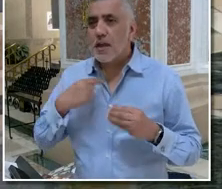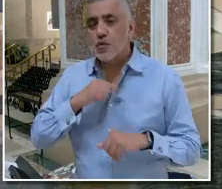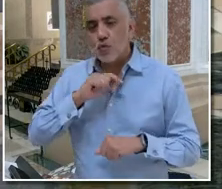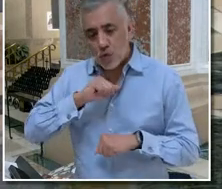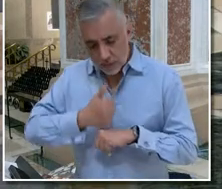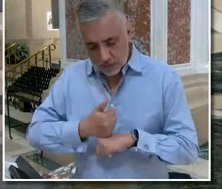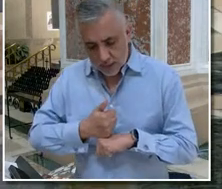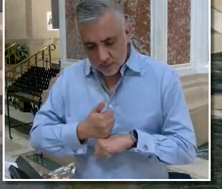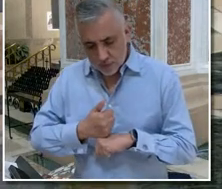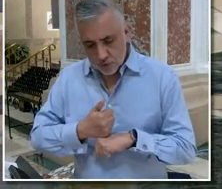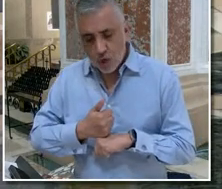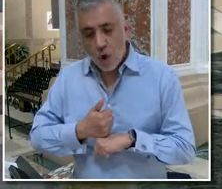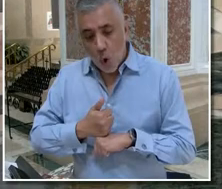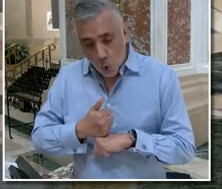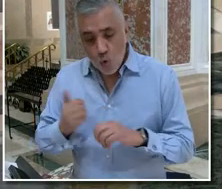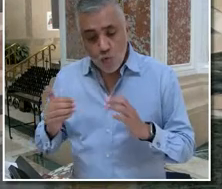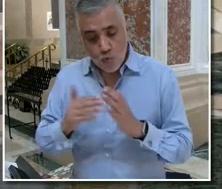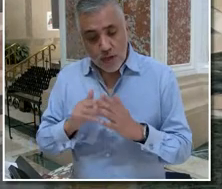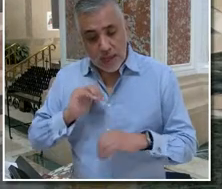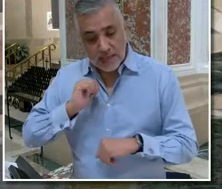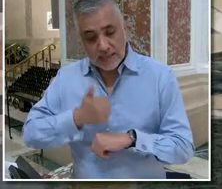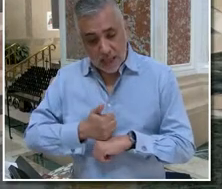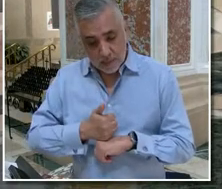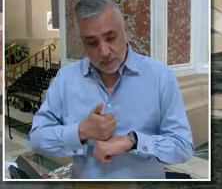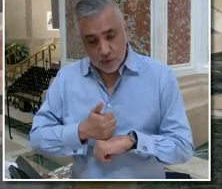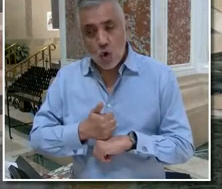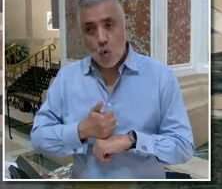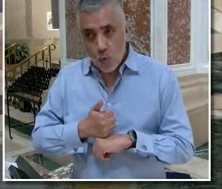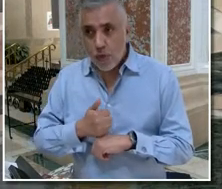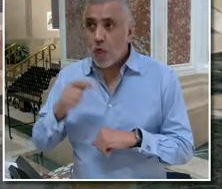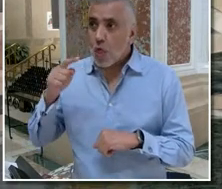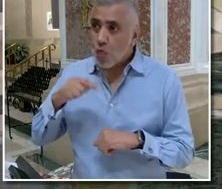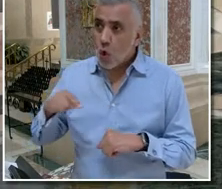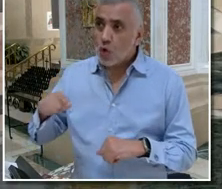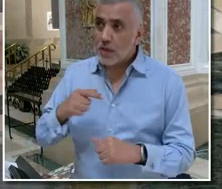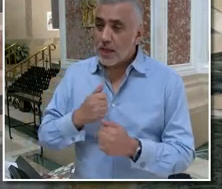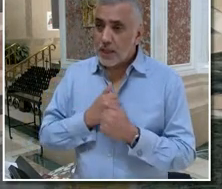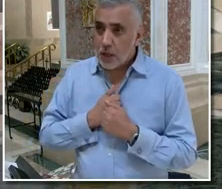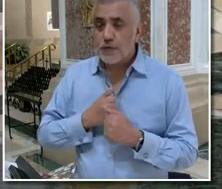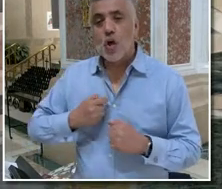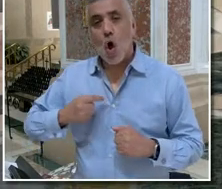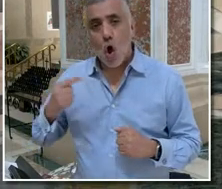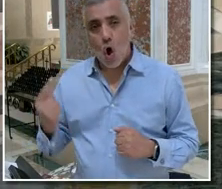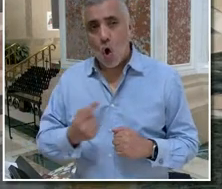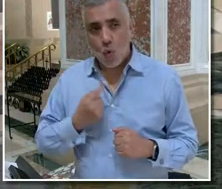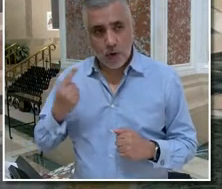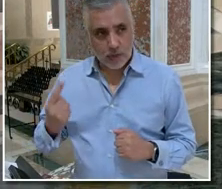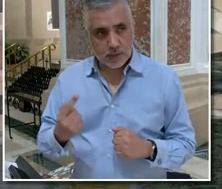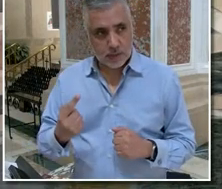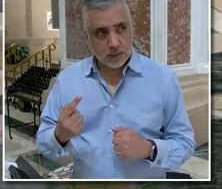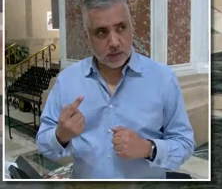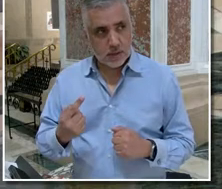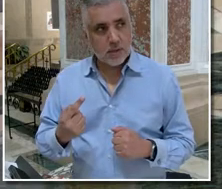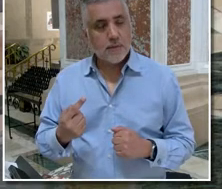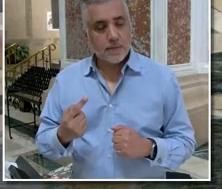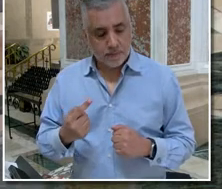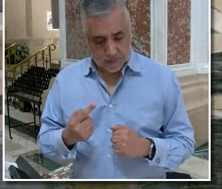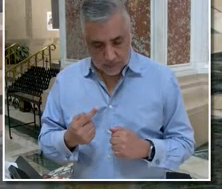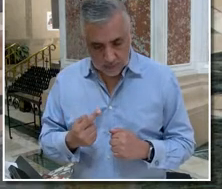establish or reestablish with those that he loves always.